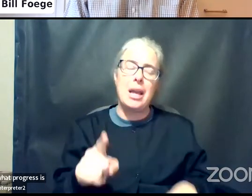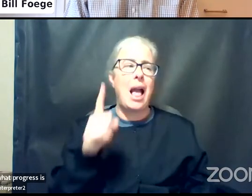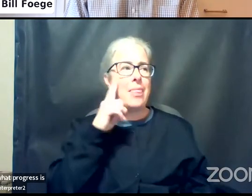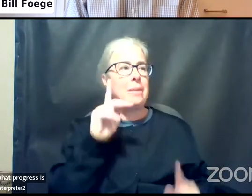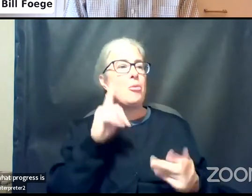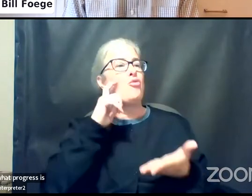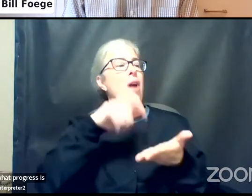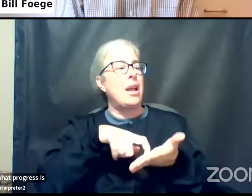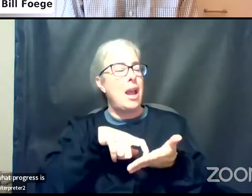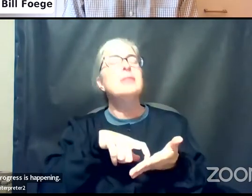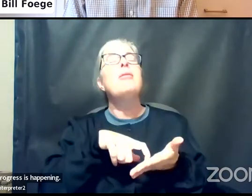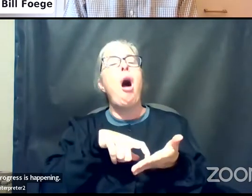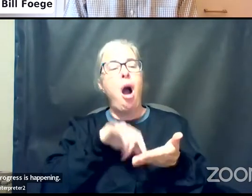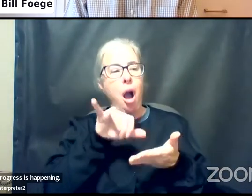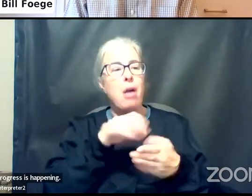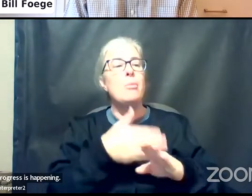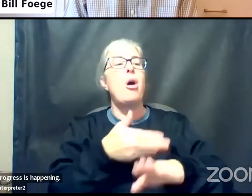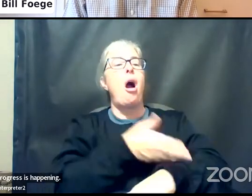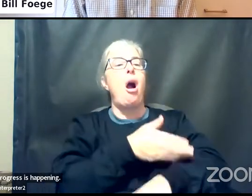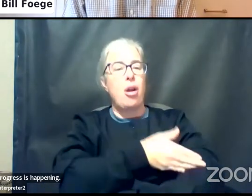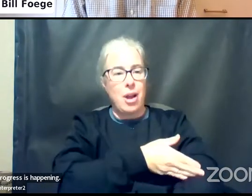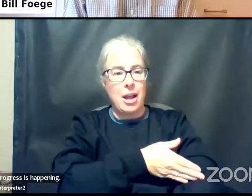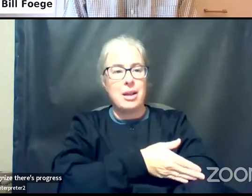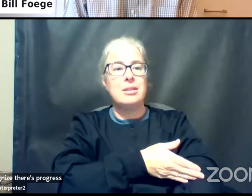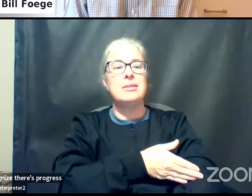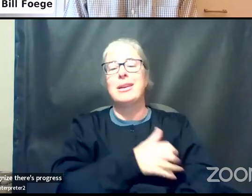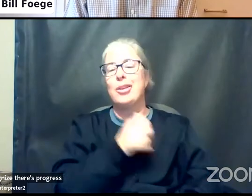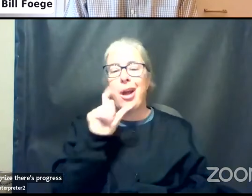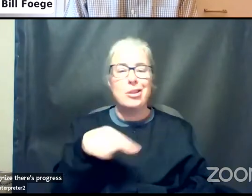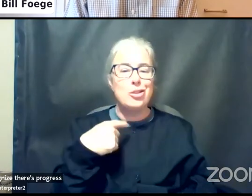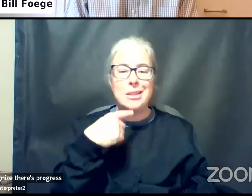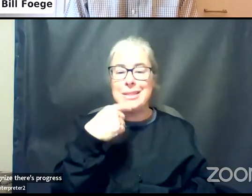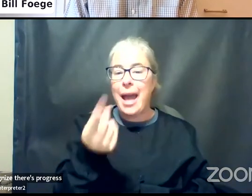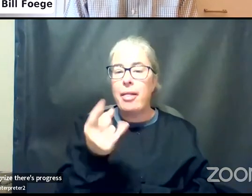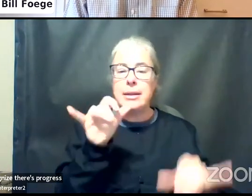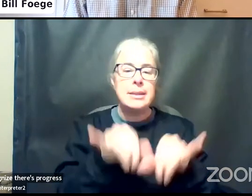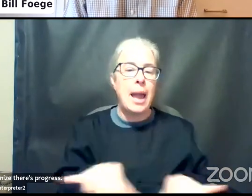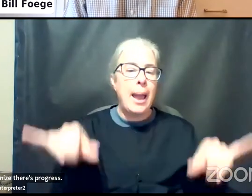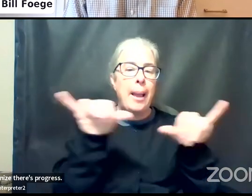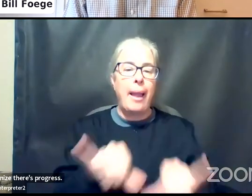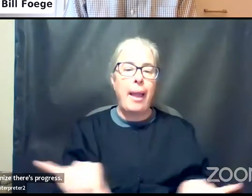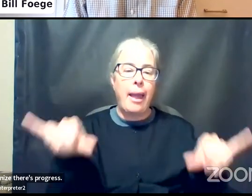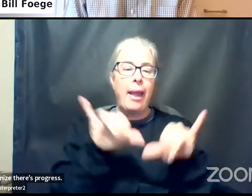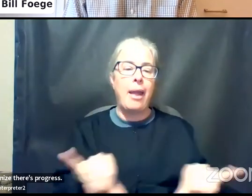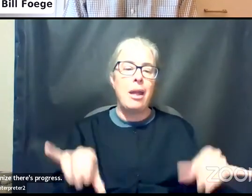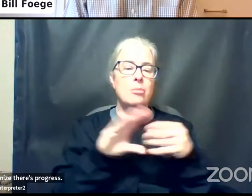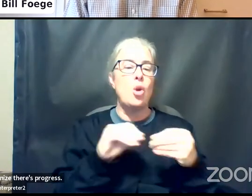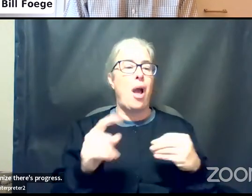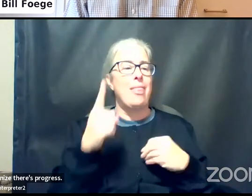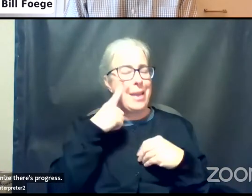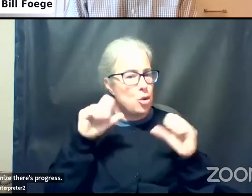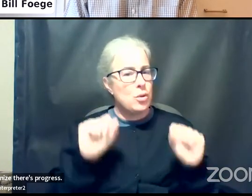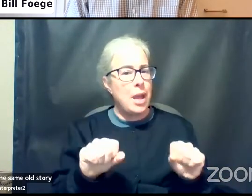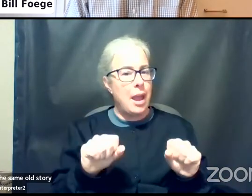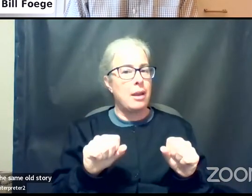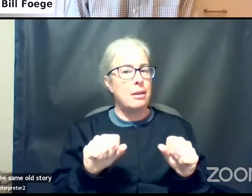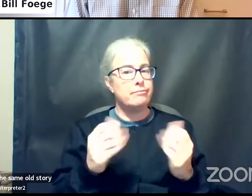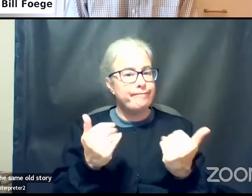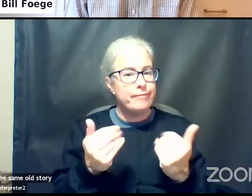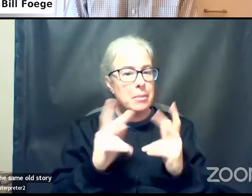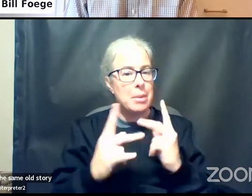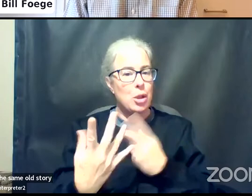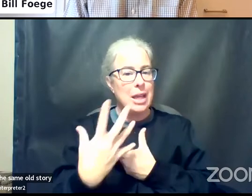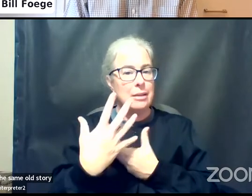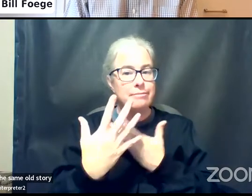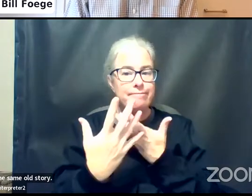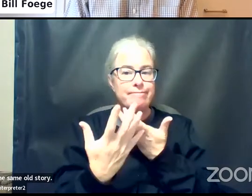people recognize there's progress um and you're not just telling the same old story I think you can keep people engaged but